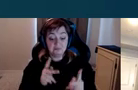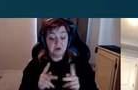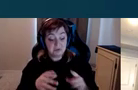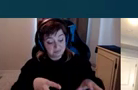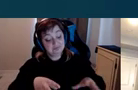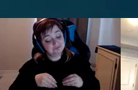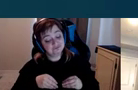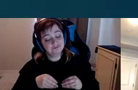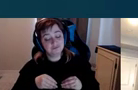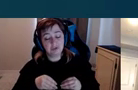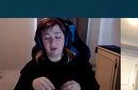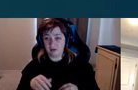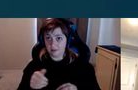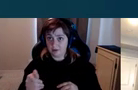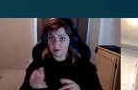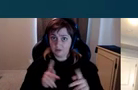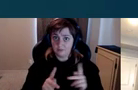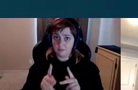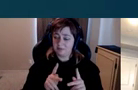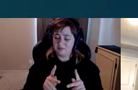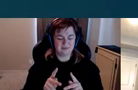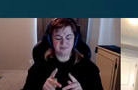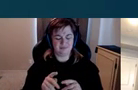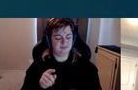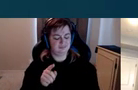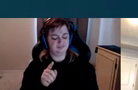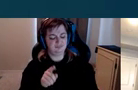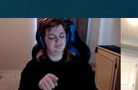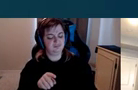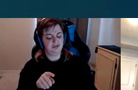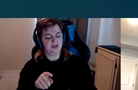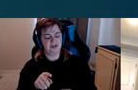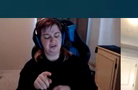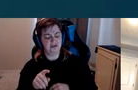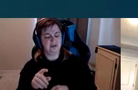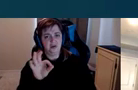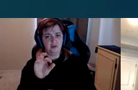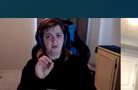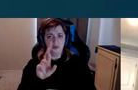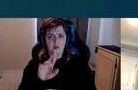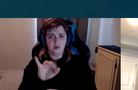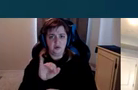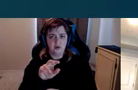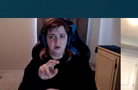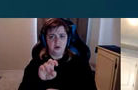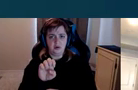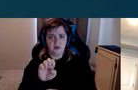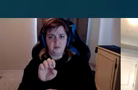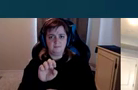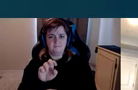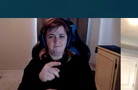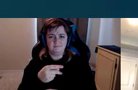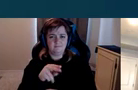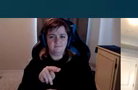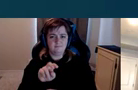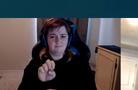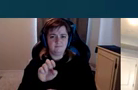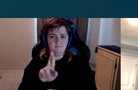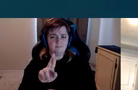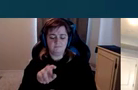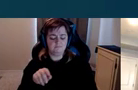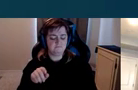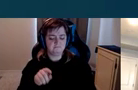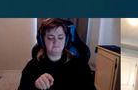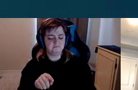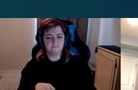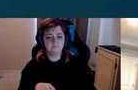then there were others who saw me as a foreigner, a traitor, because my family left, despite me being only a baby